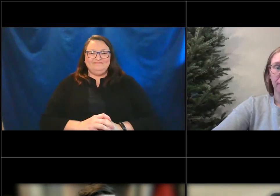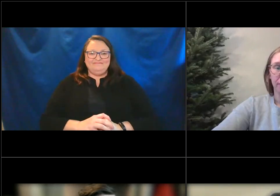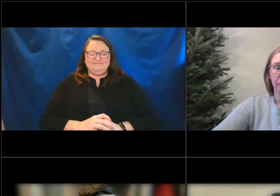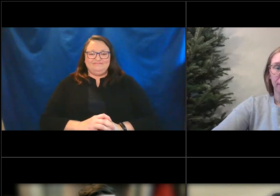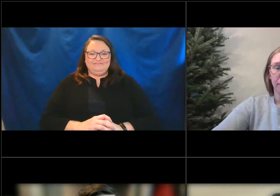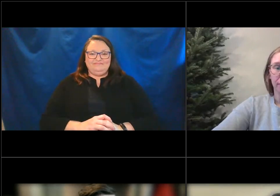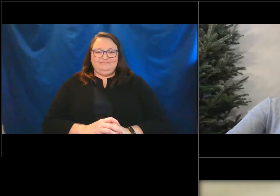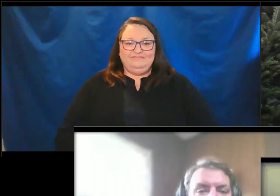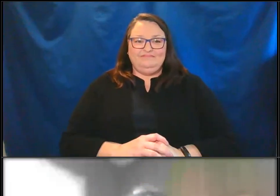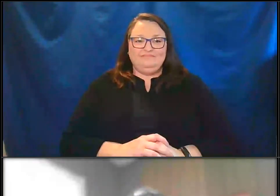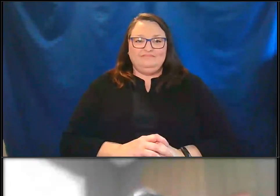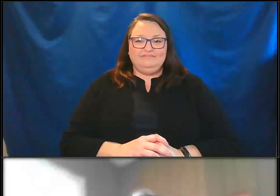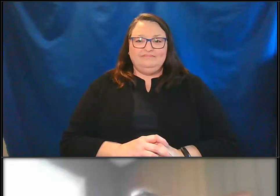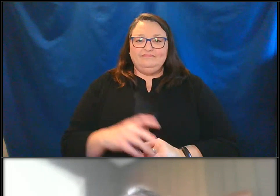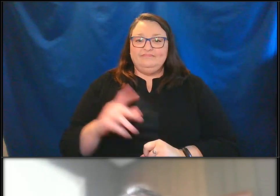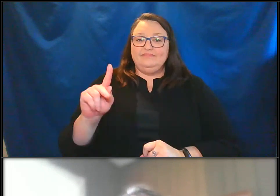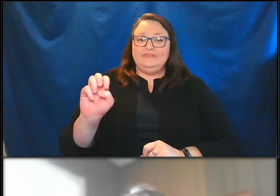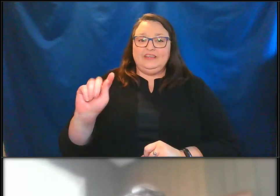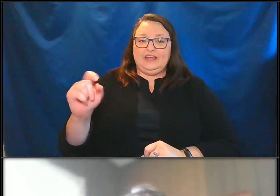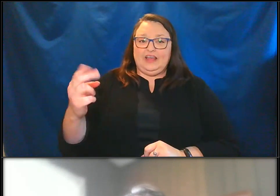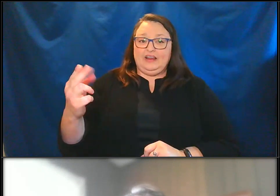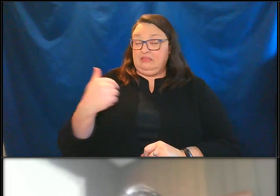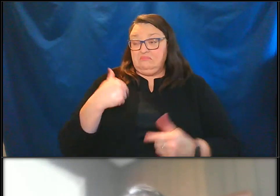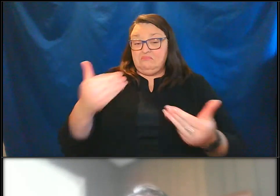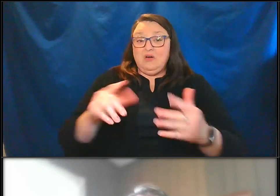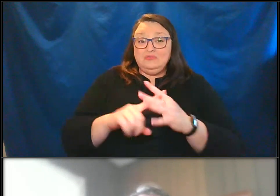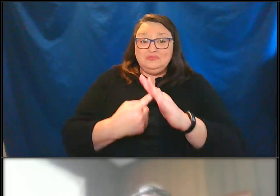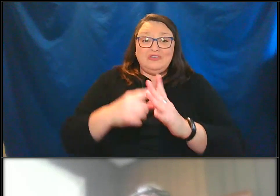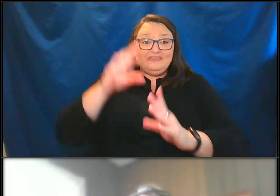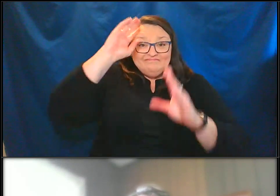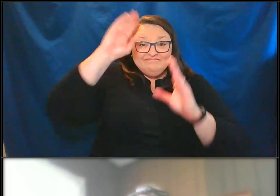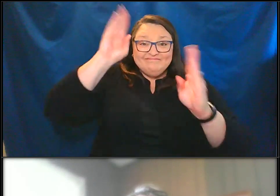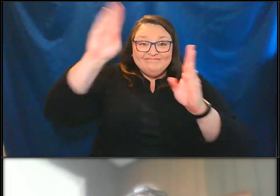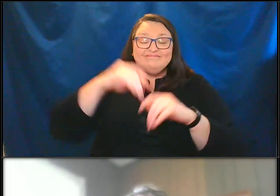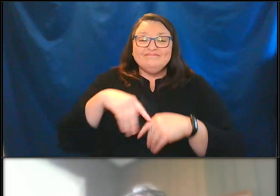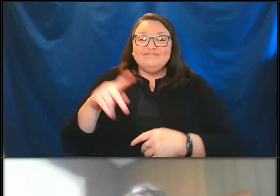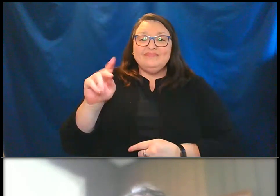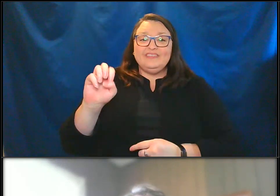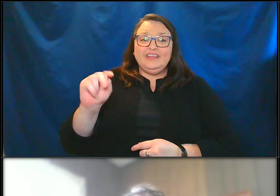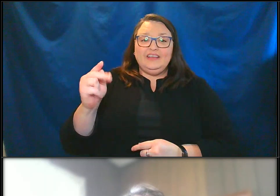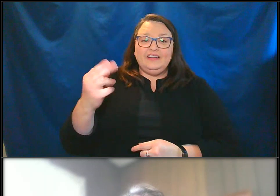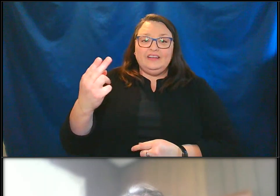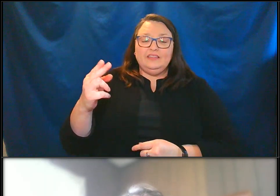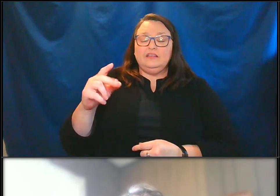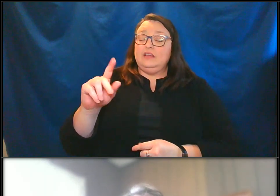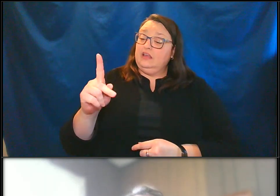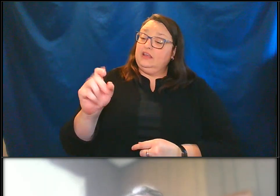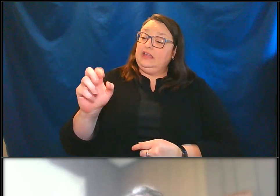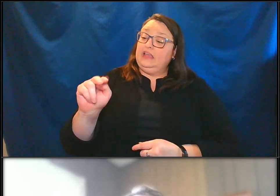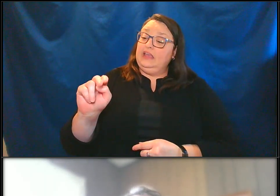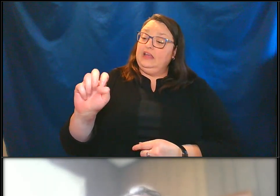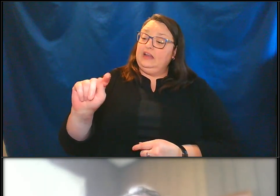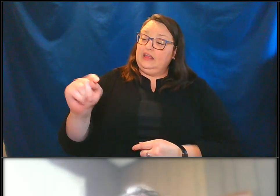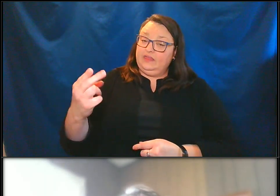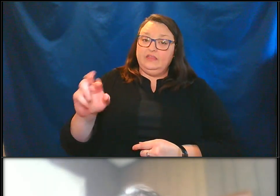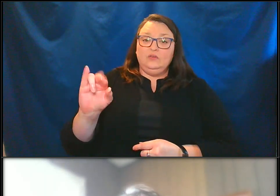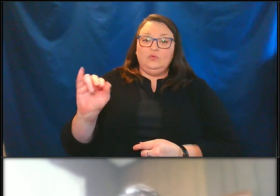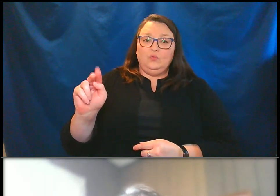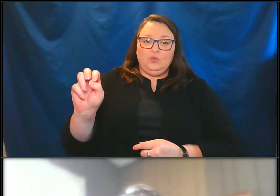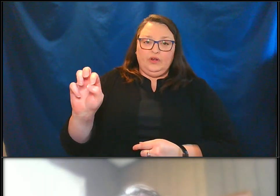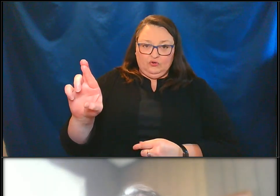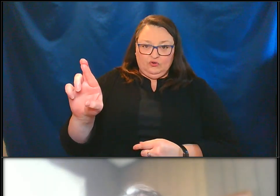All good. I'll kick us off then. Hi, everyone. So just Kenneth Rainier with NOAA's Office for Coastal Management, serve as an